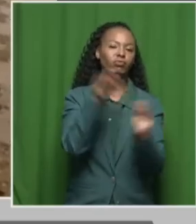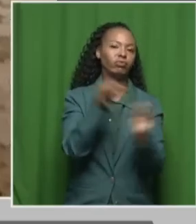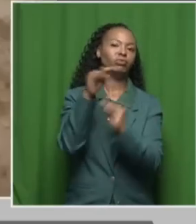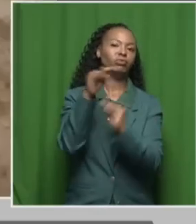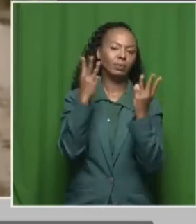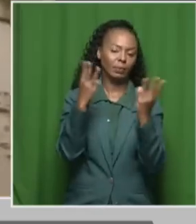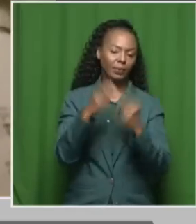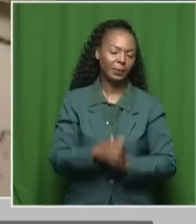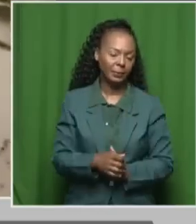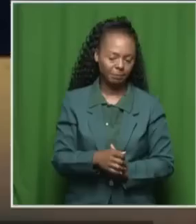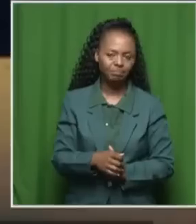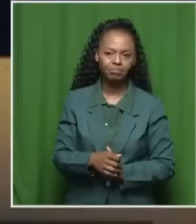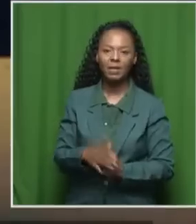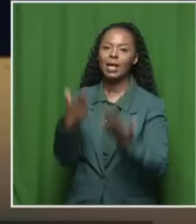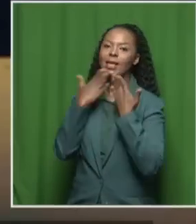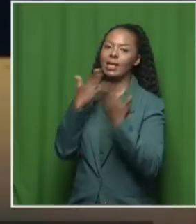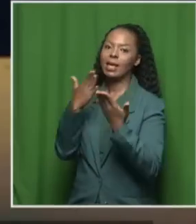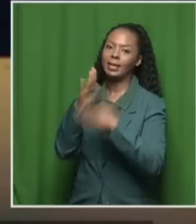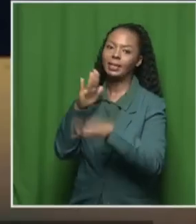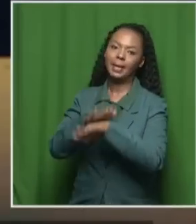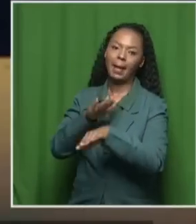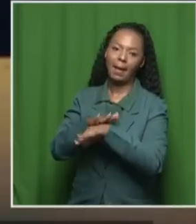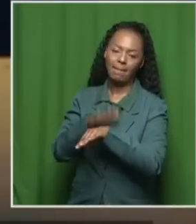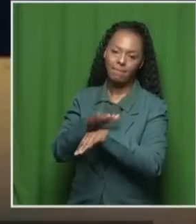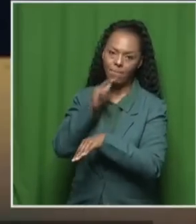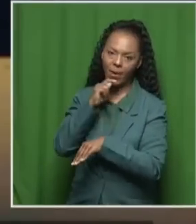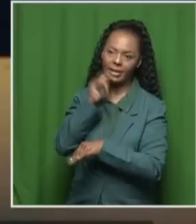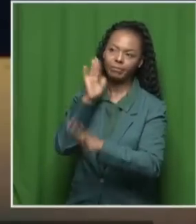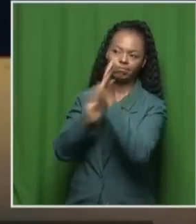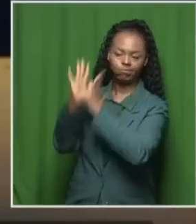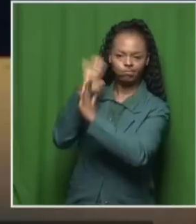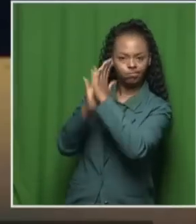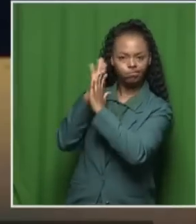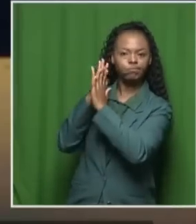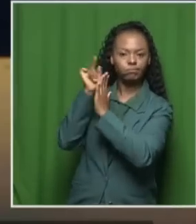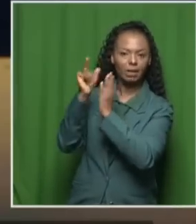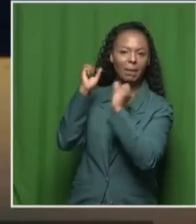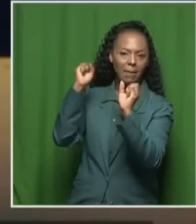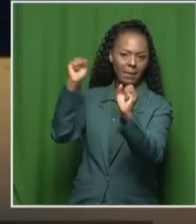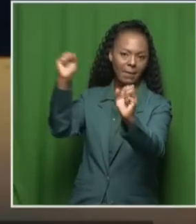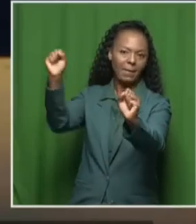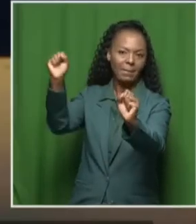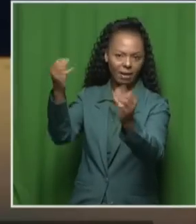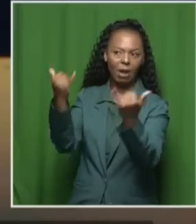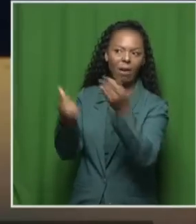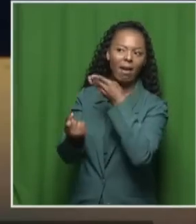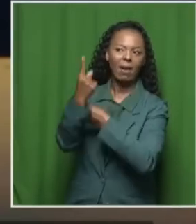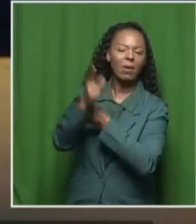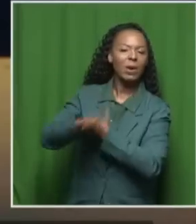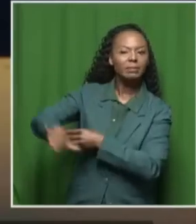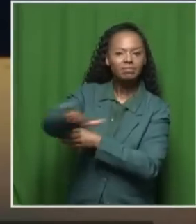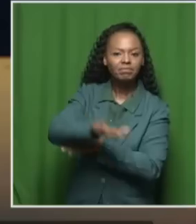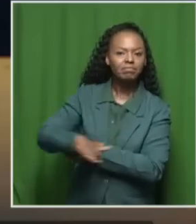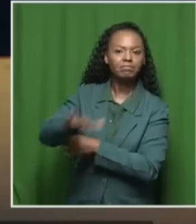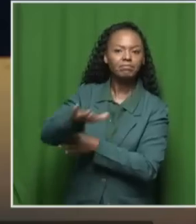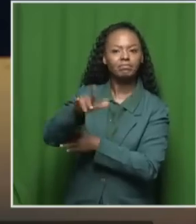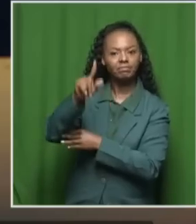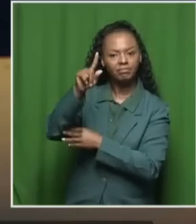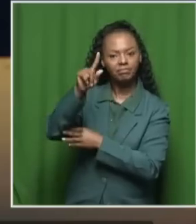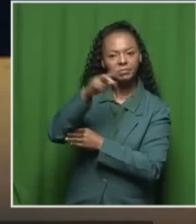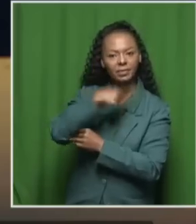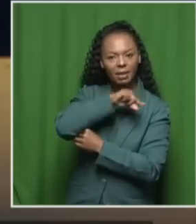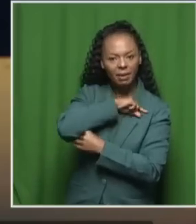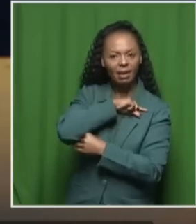So thank you so much for your time this morning, Mr. Shadrack Sibiya. They're speaking to us about the latest situation in the Nelson Mandela